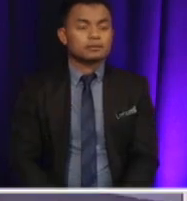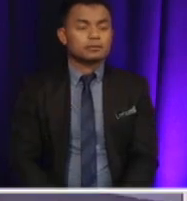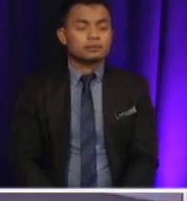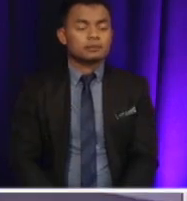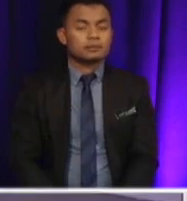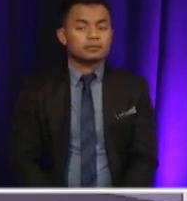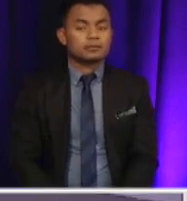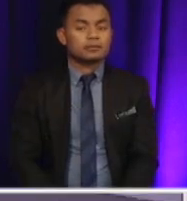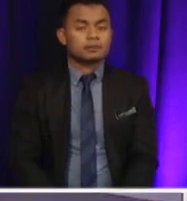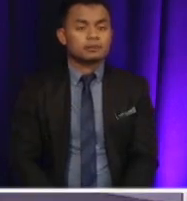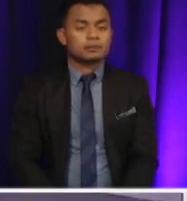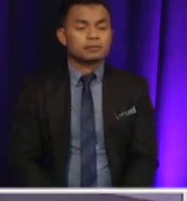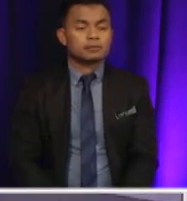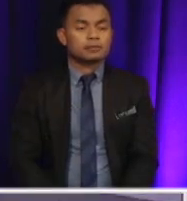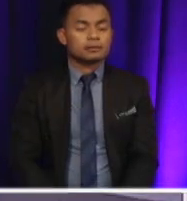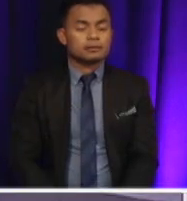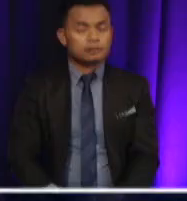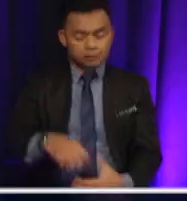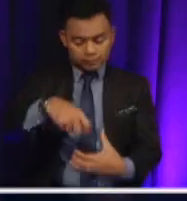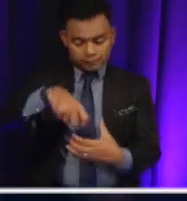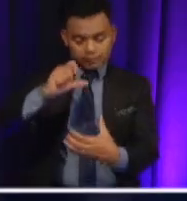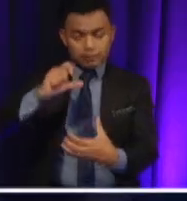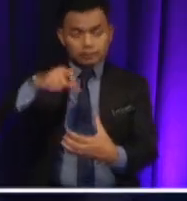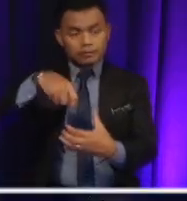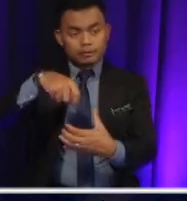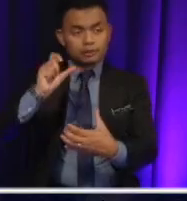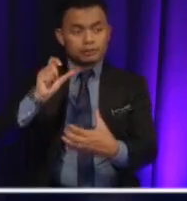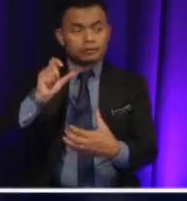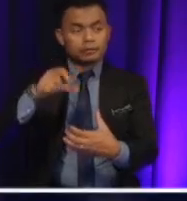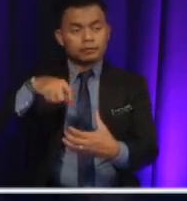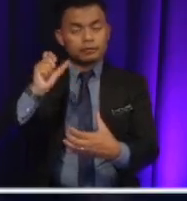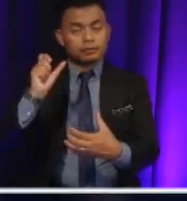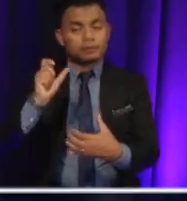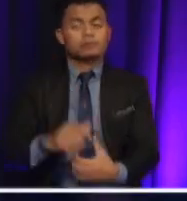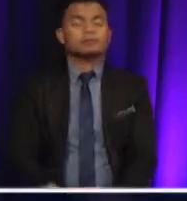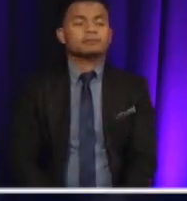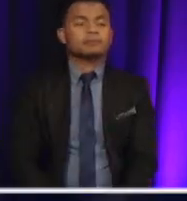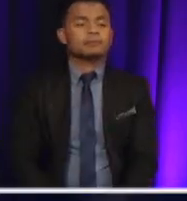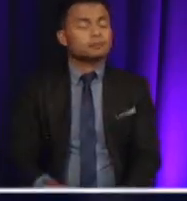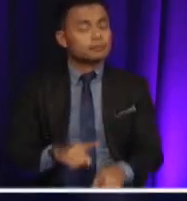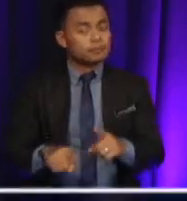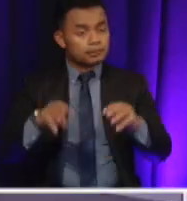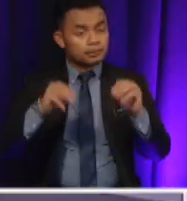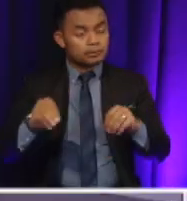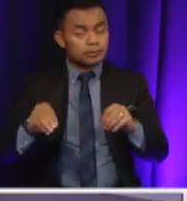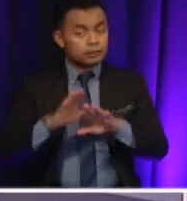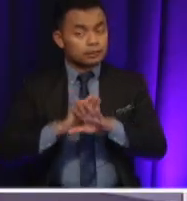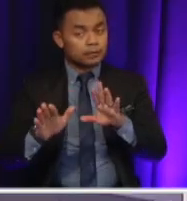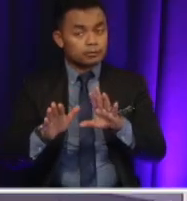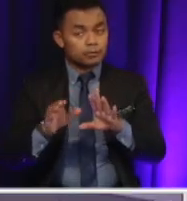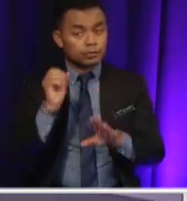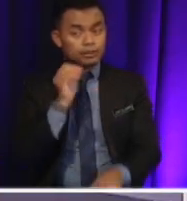cans, and we'll just, click, and then what we do with it, we just Throw. chuck it away. Throw. But please, pupils, do not litter.